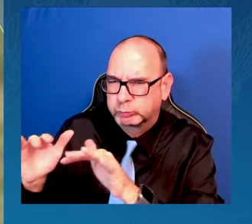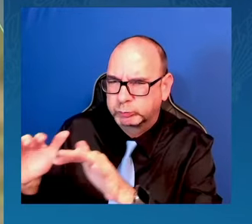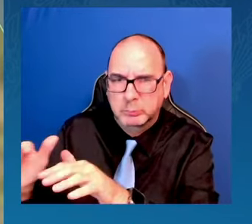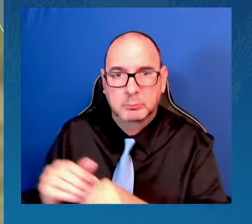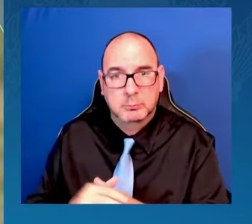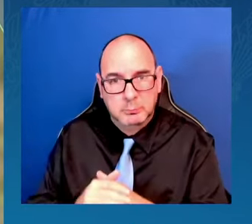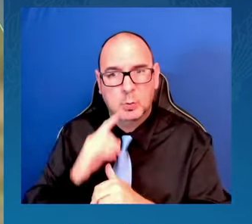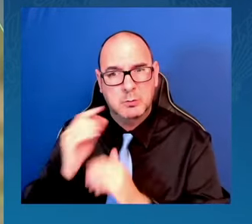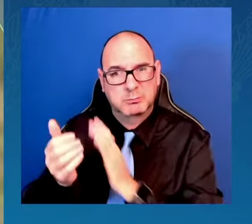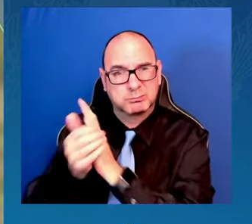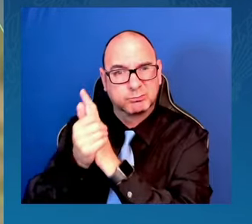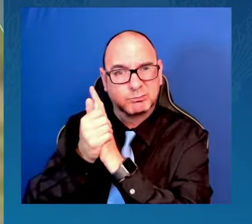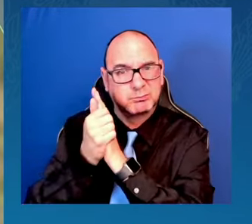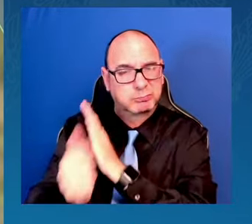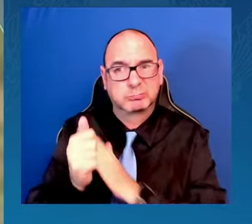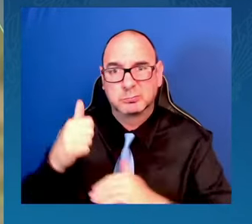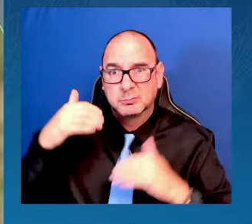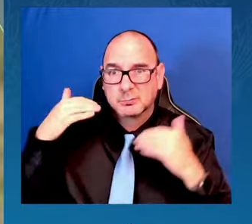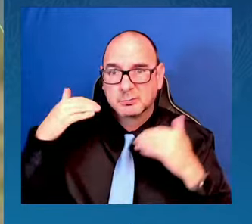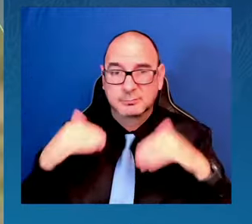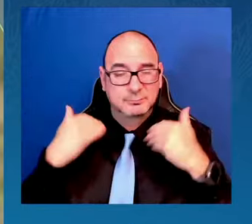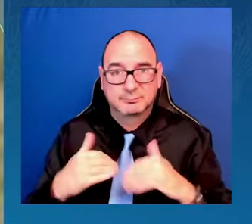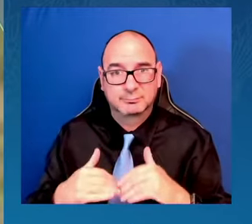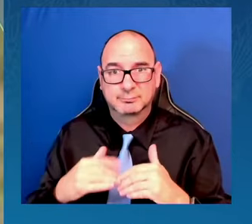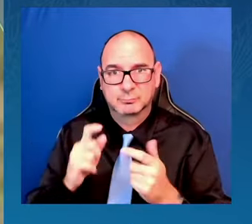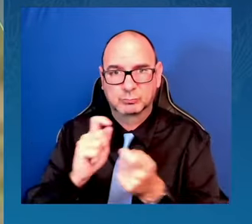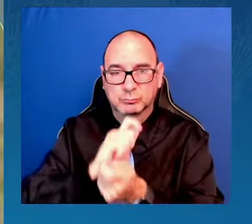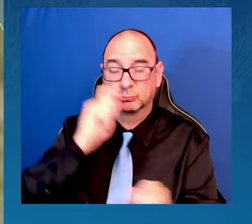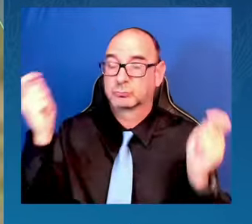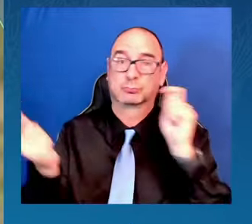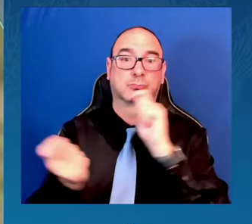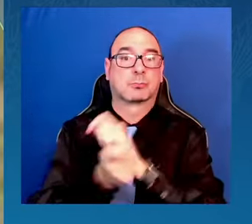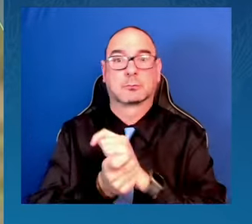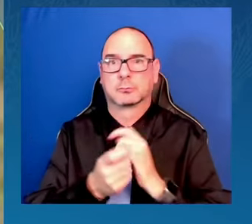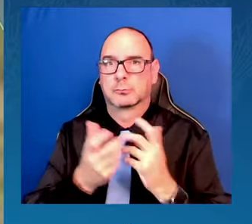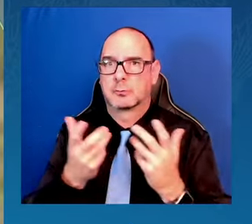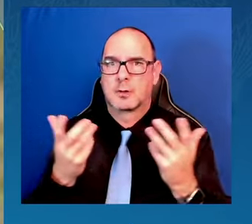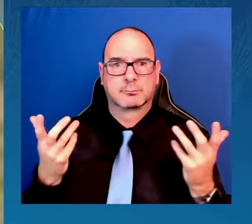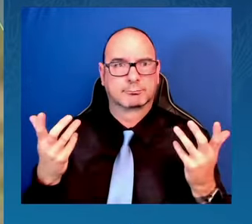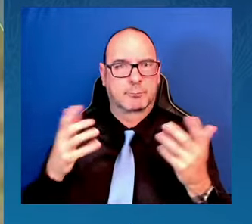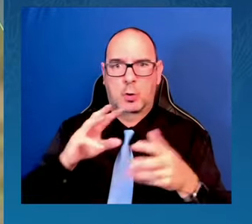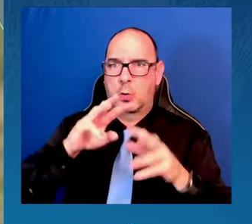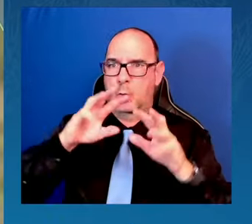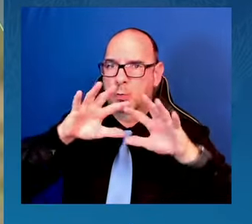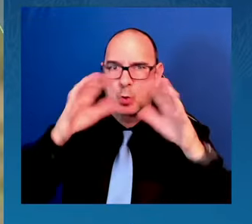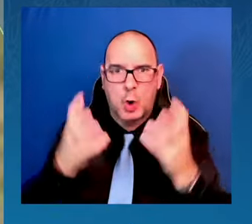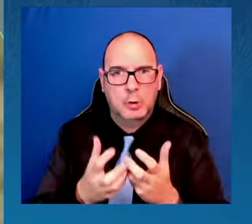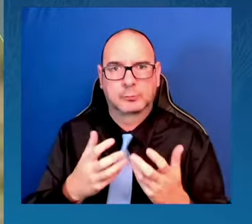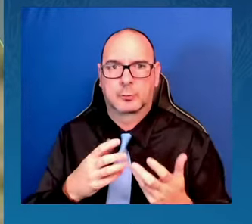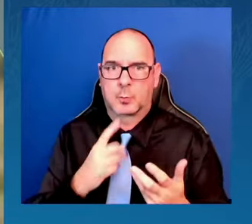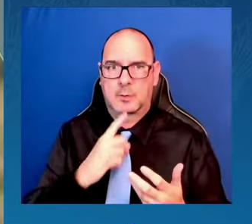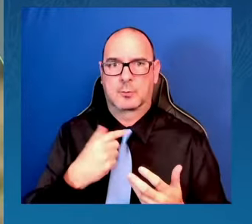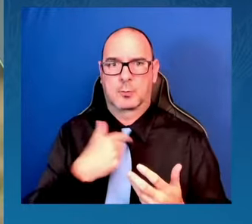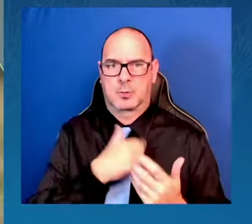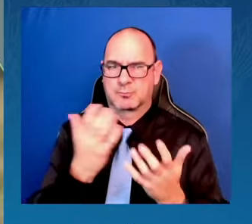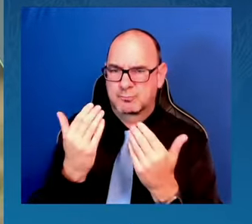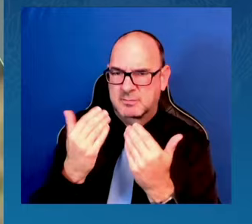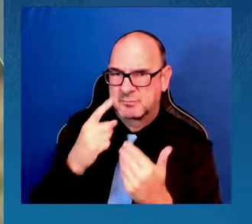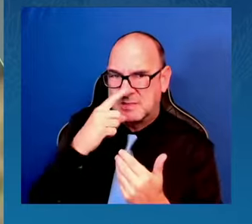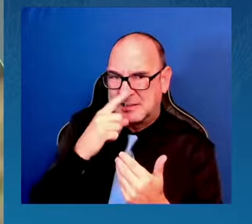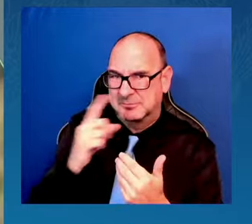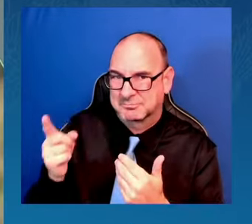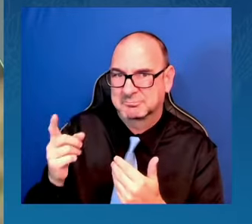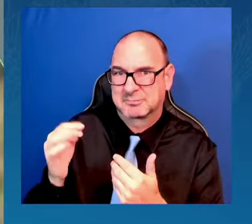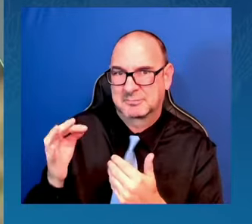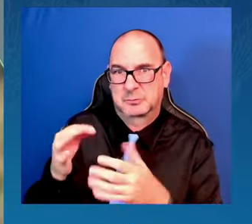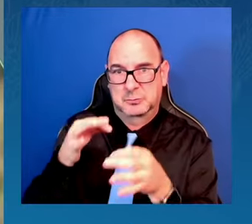is transformational work. I asked Kyle to explain a little bit about, you know, if you're talking with folks to